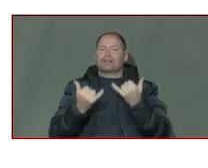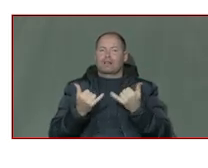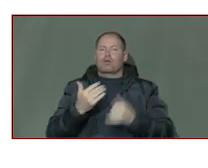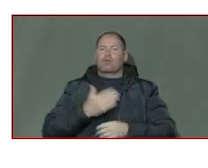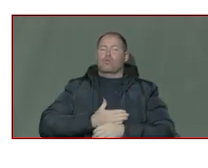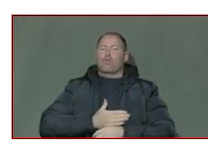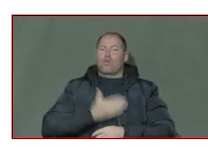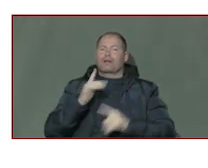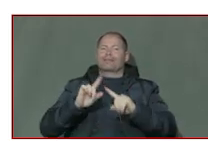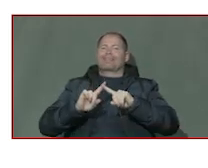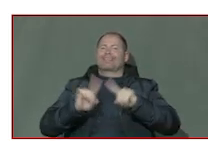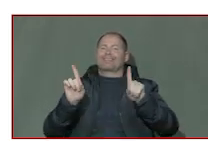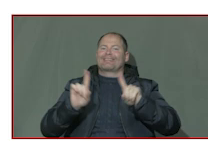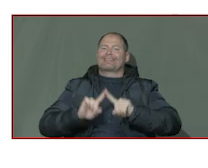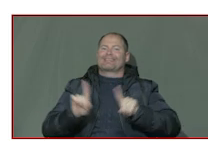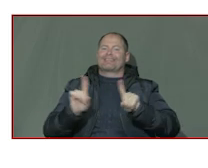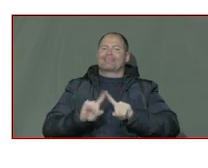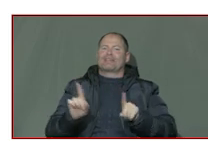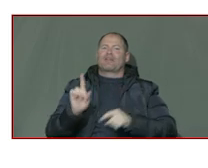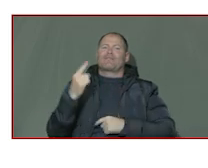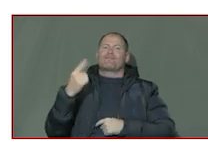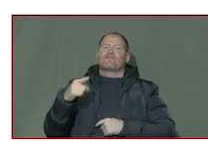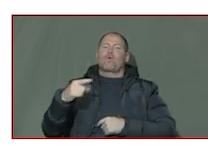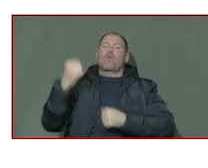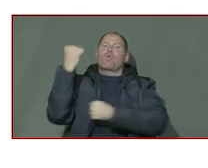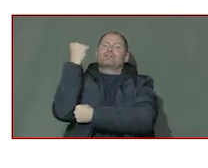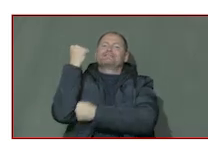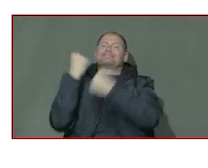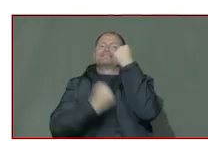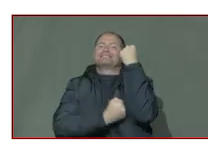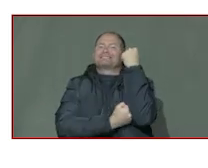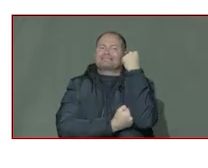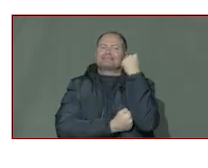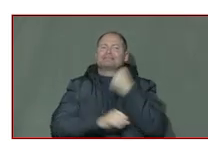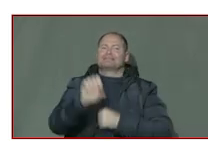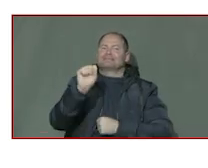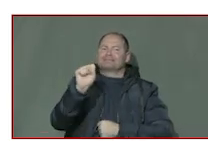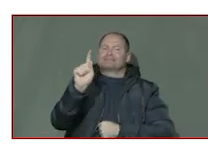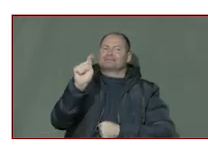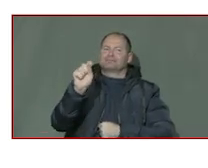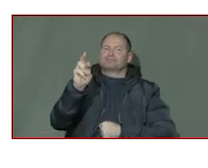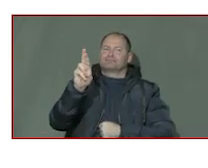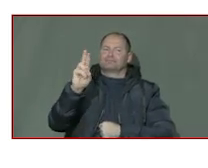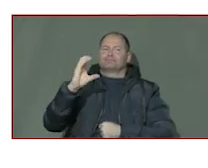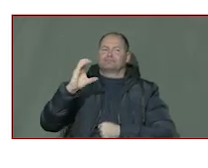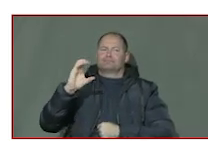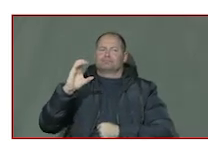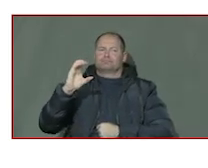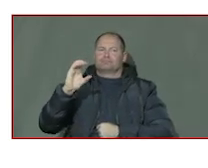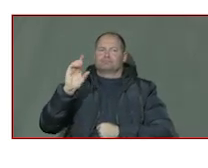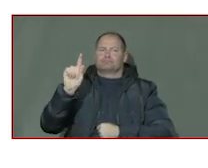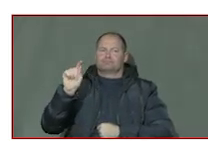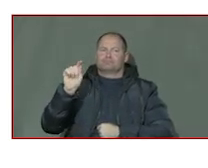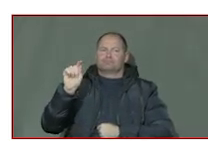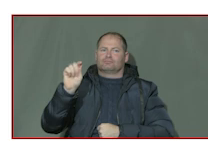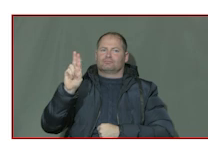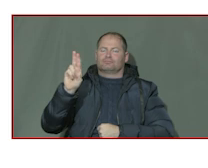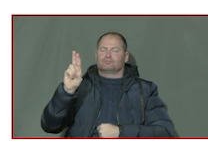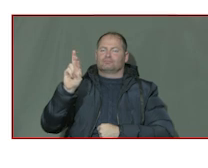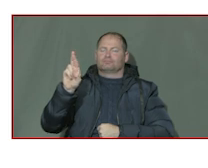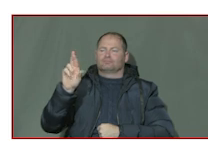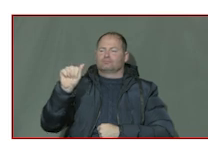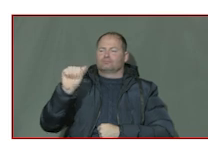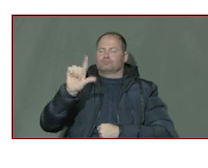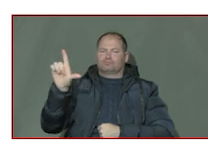differences in terms of what? The structure. The structure of the 2. I don't want to talk about